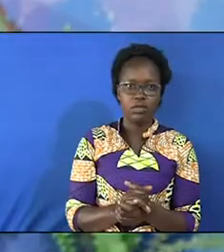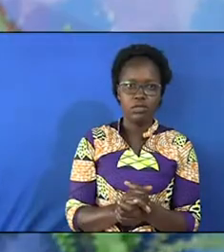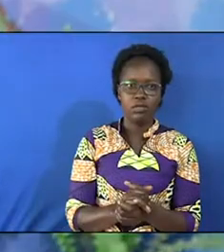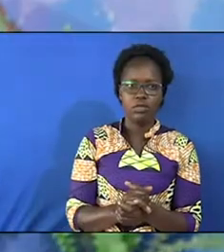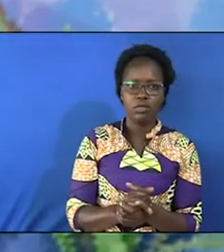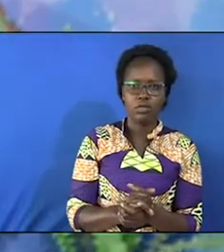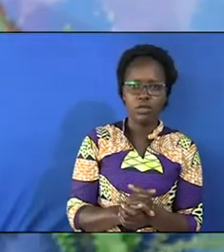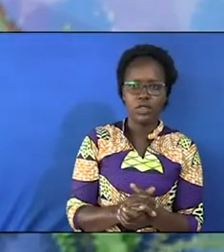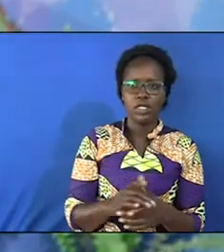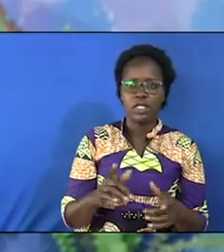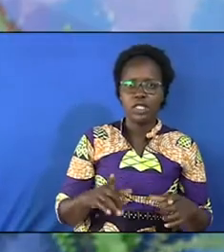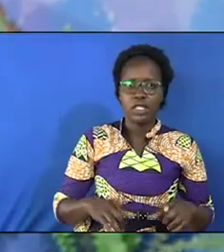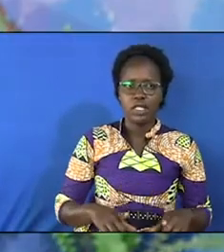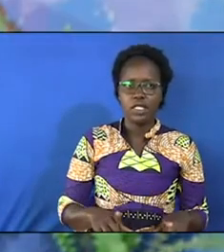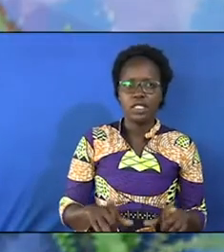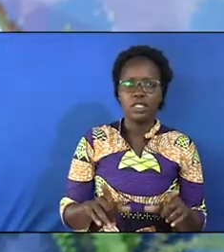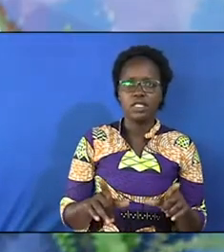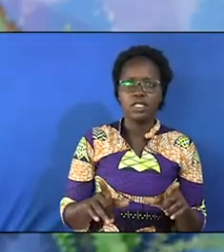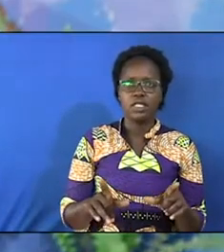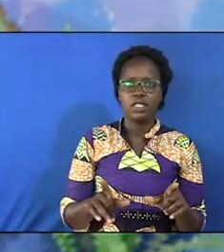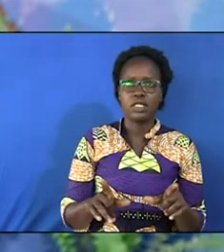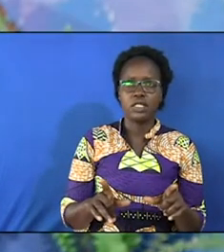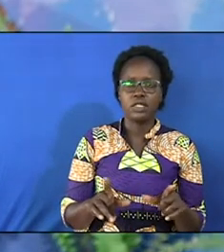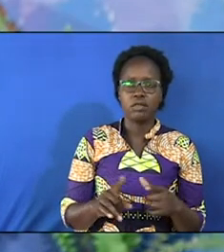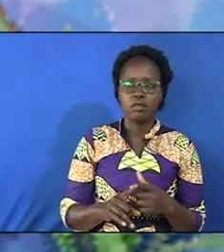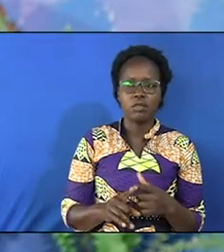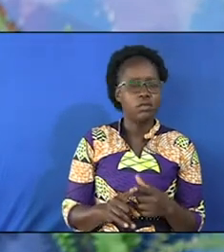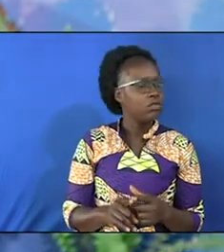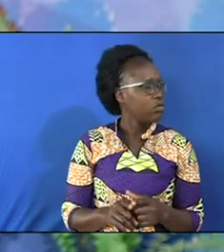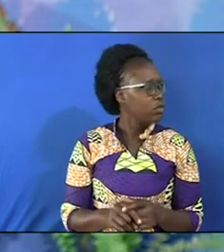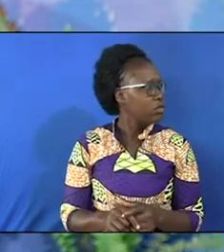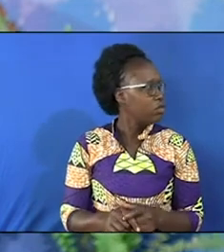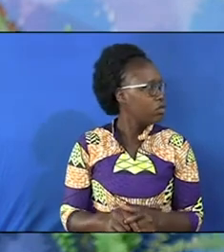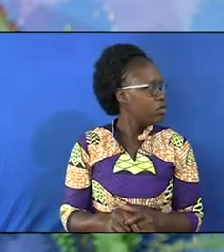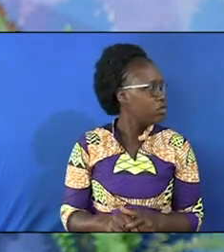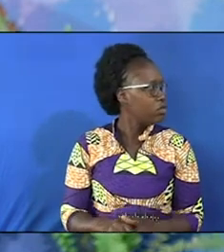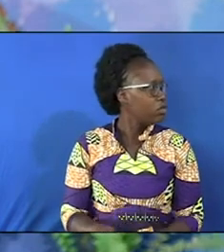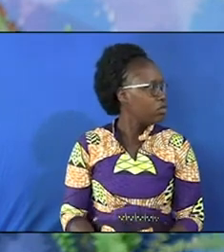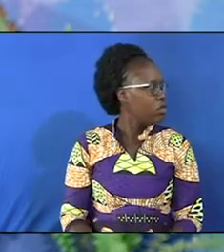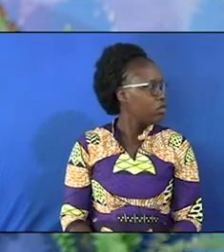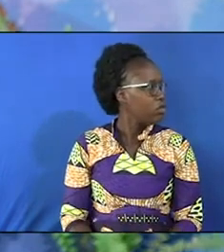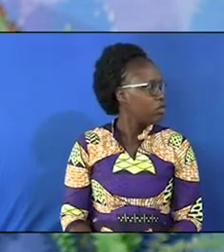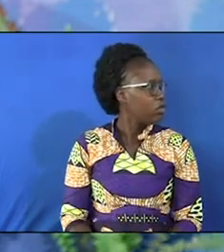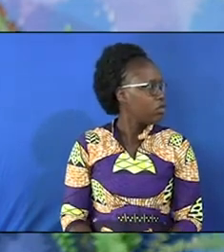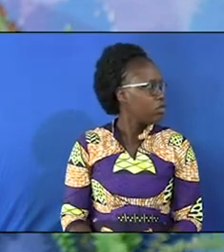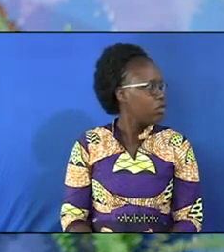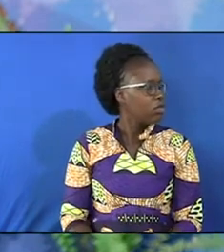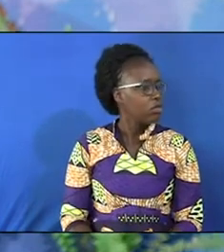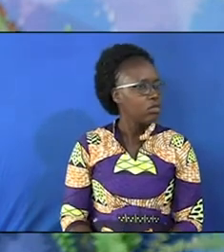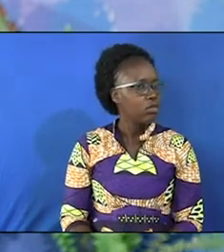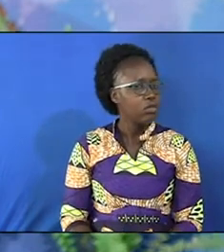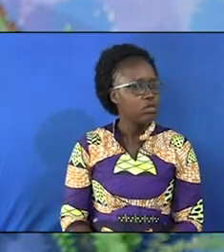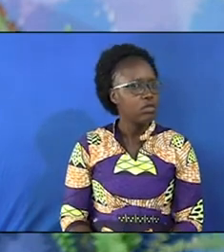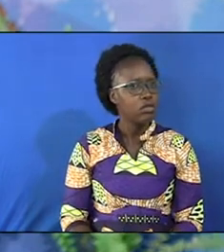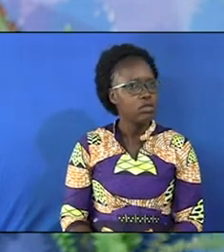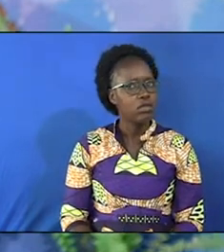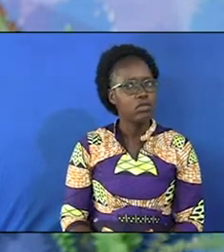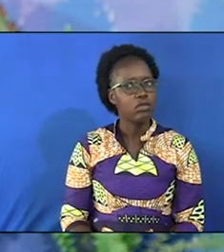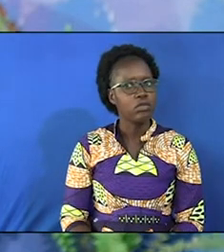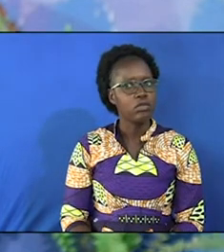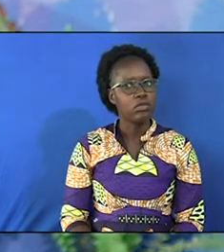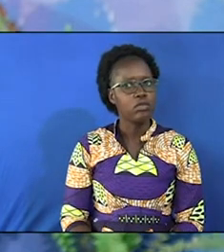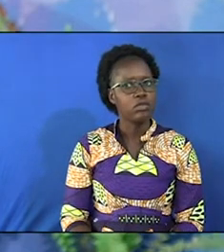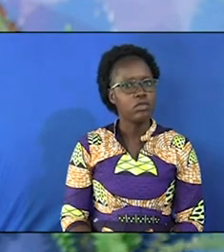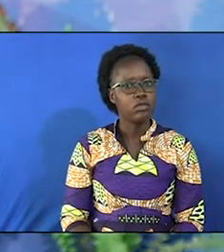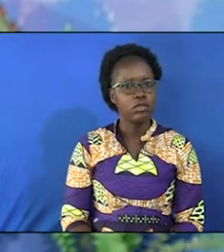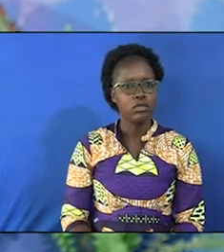Let your heart be broken for a world in need. Feed